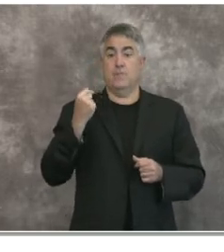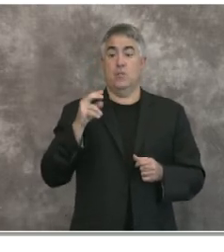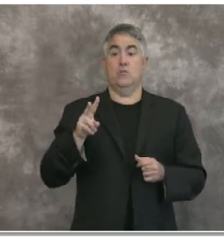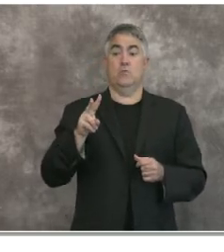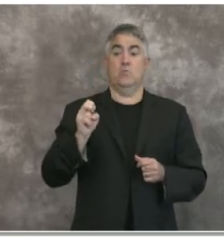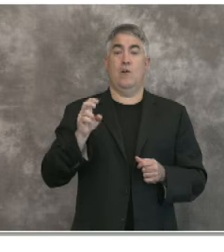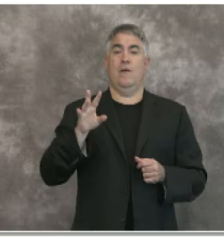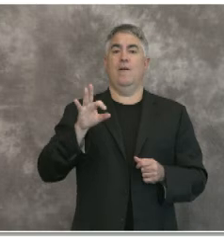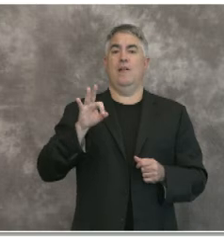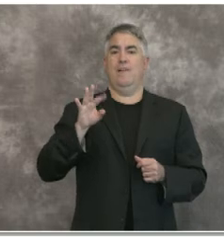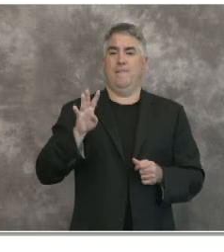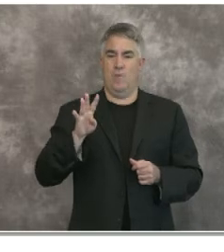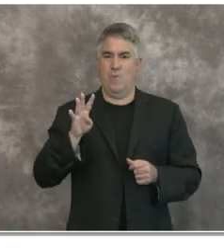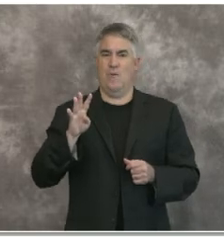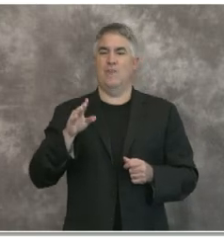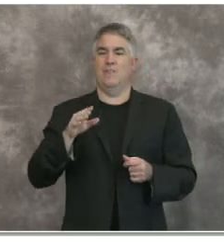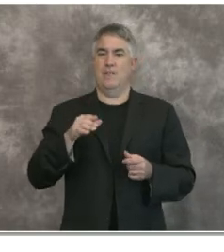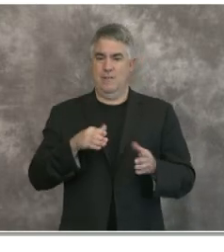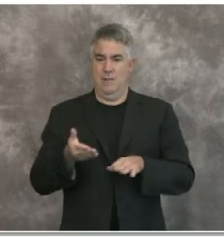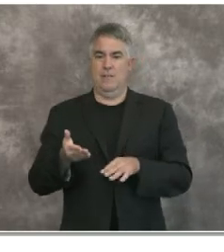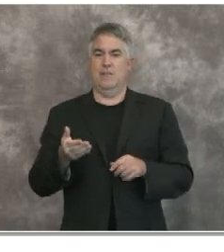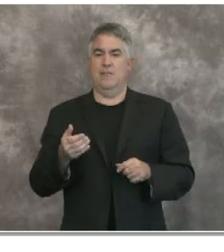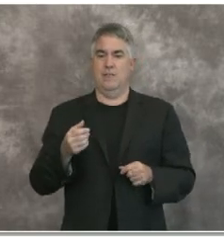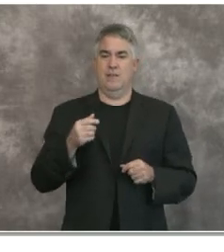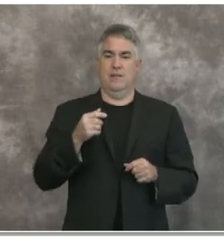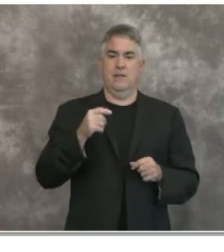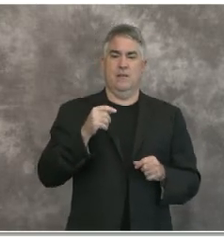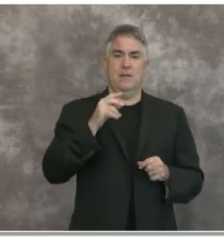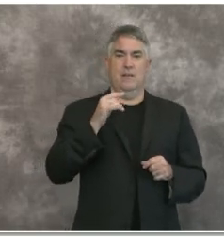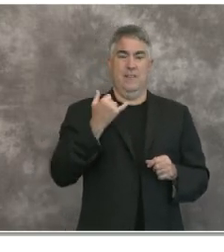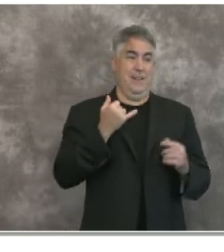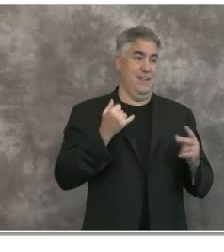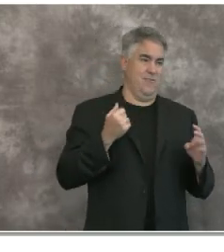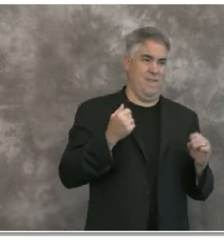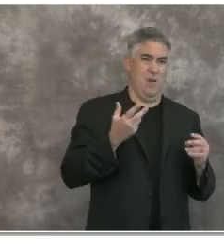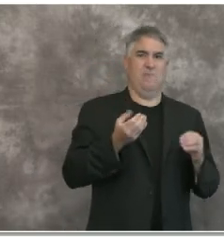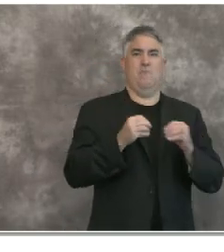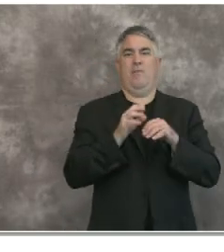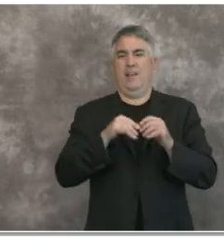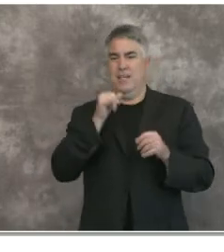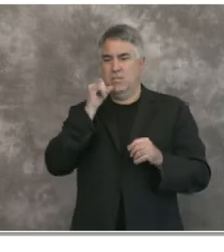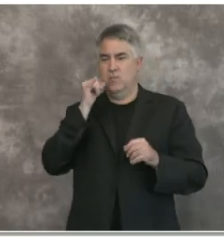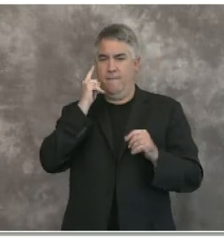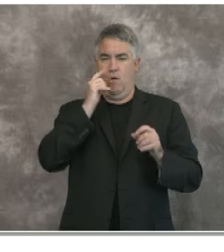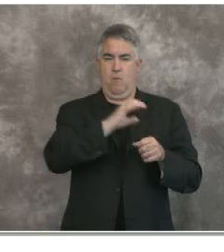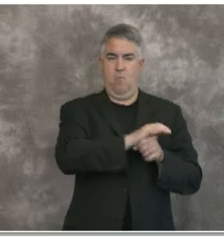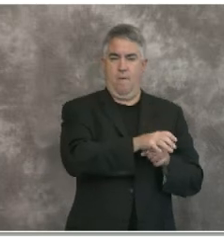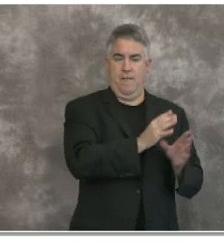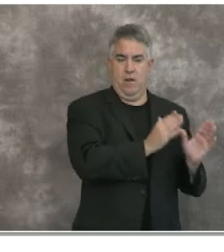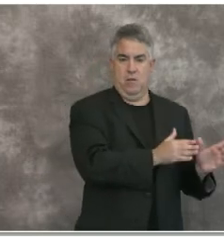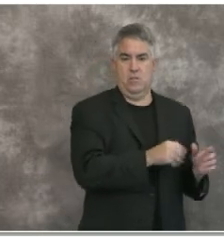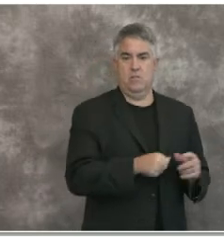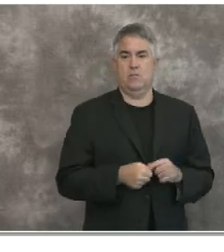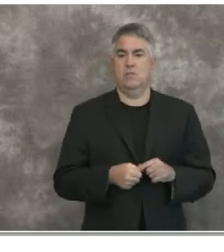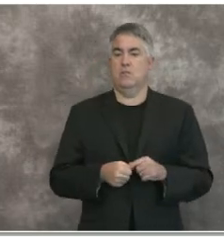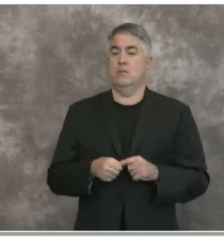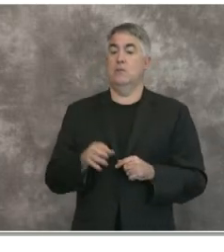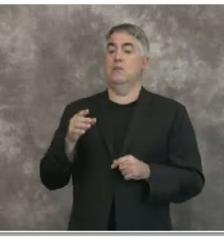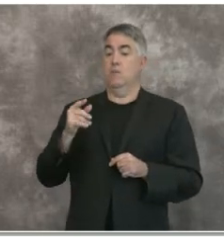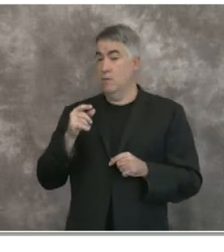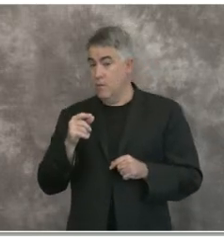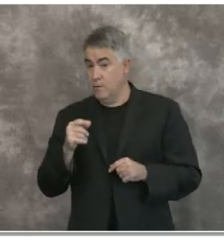than yesterday, as well as 294 deaths, which is 6 new deaths reported since yesterday. And